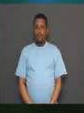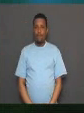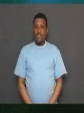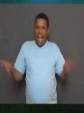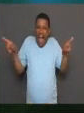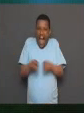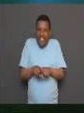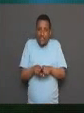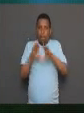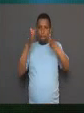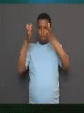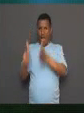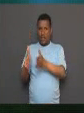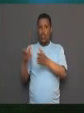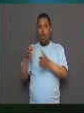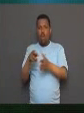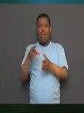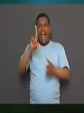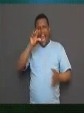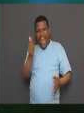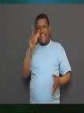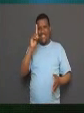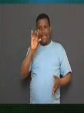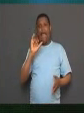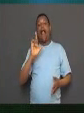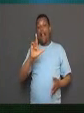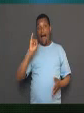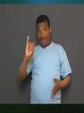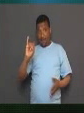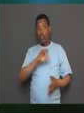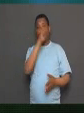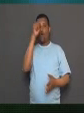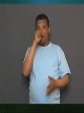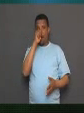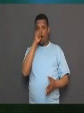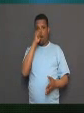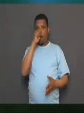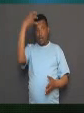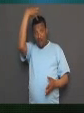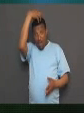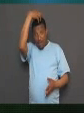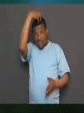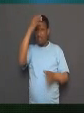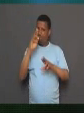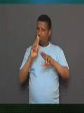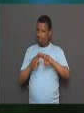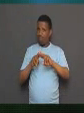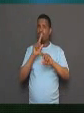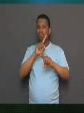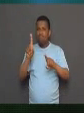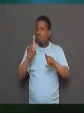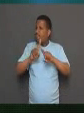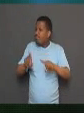As part of the ADLI, the Ethiopian government has set itself